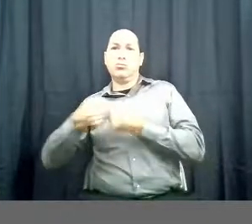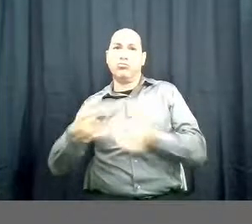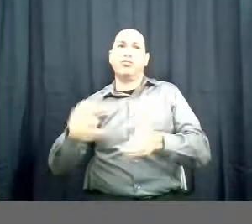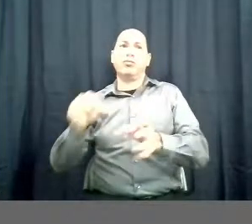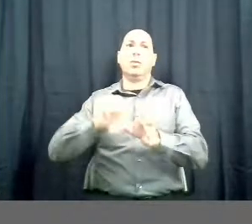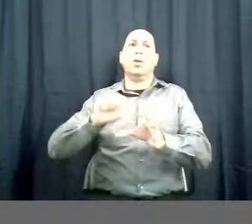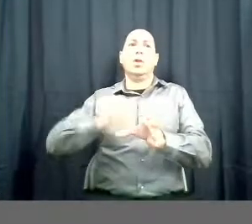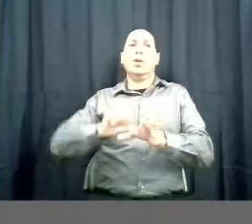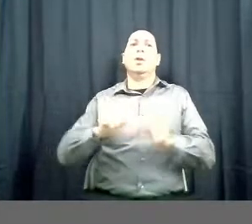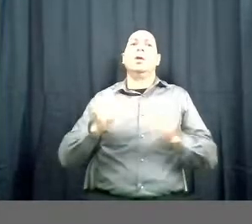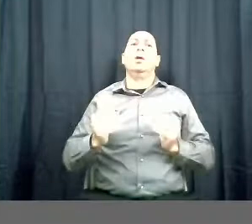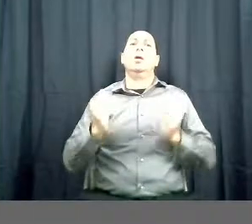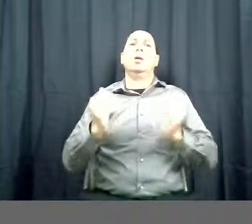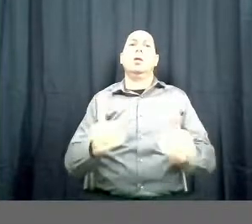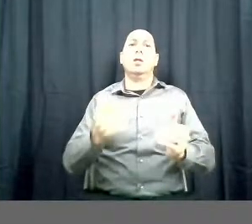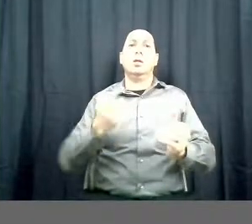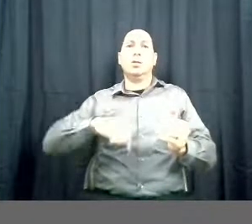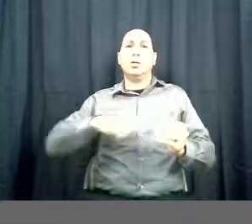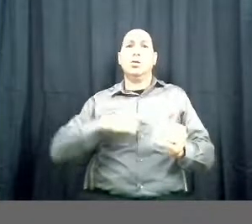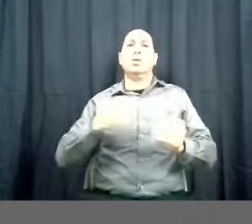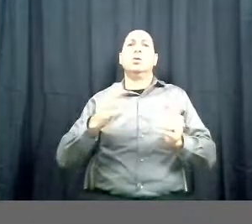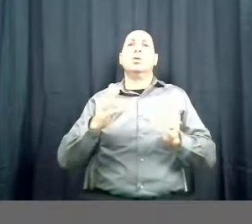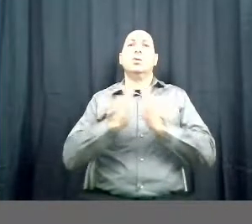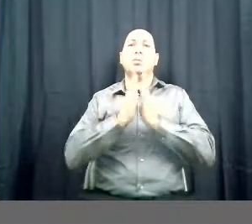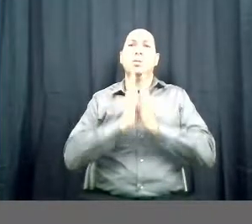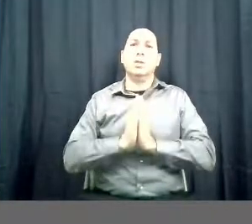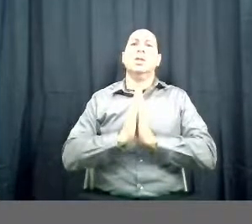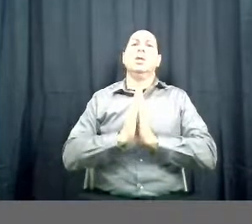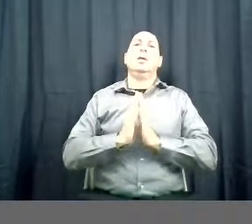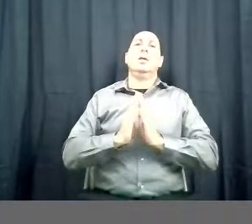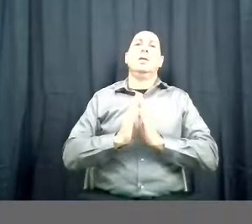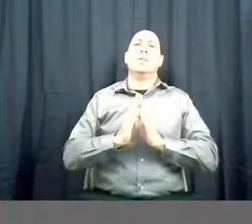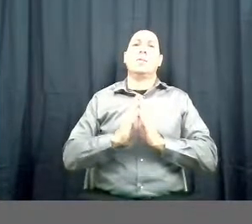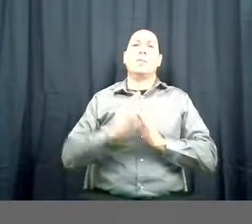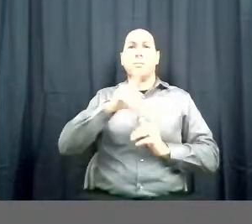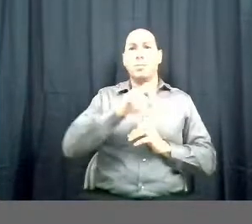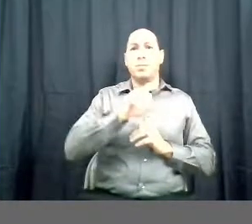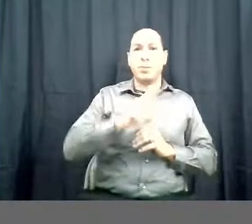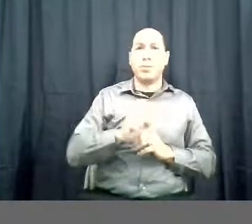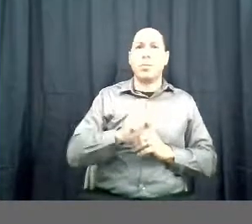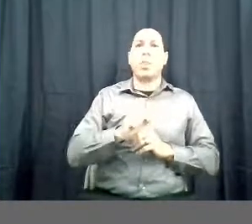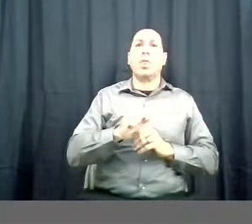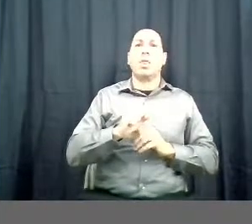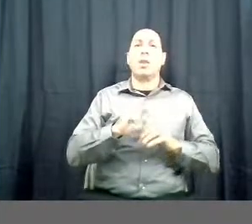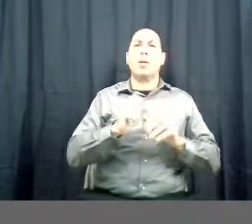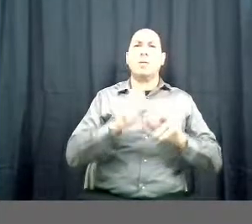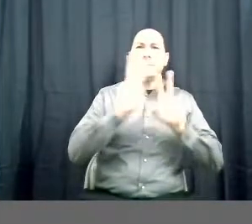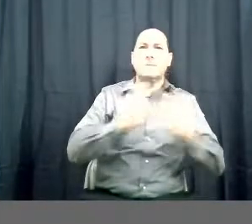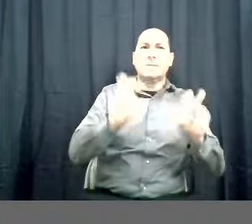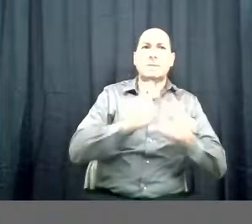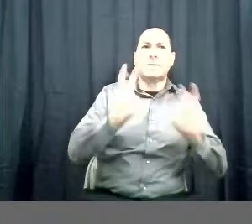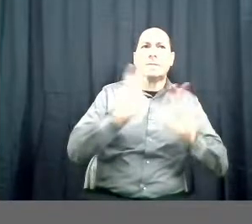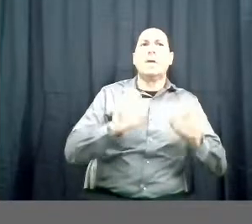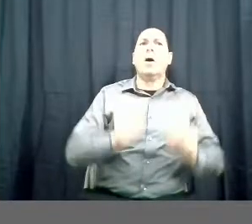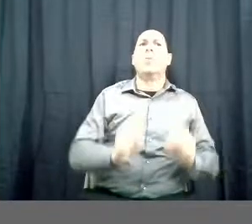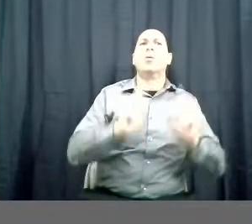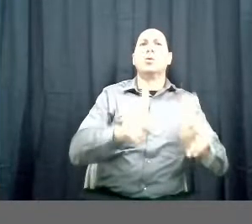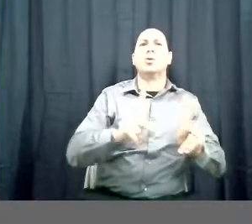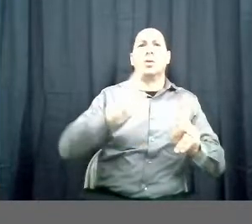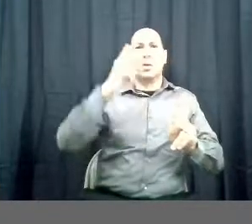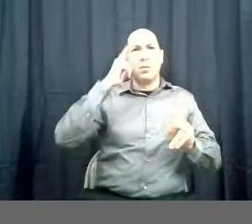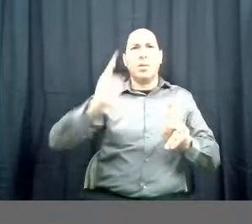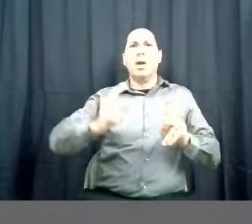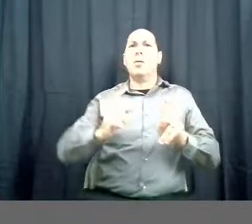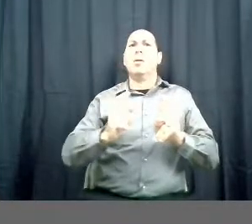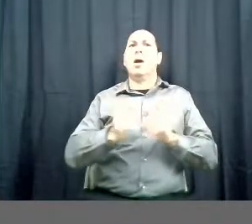request the board to reiterate the importance of PREPA to proactively explore opportunities to improve competitive fuel procurement and